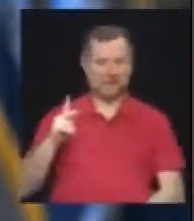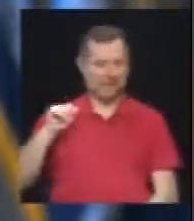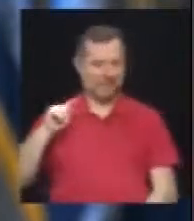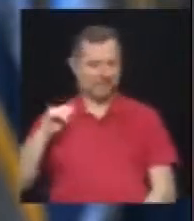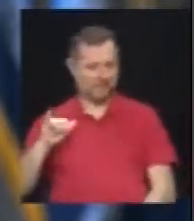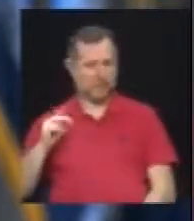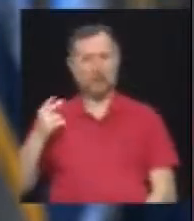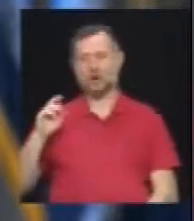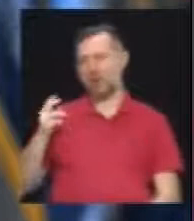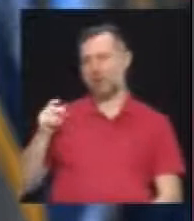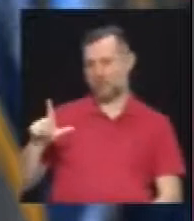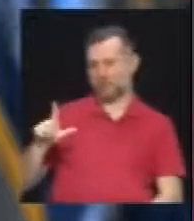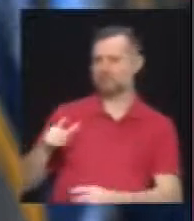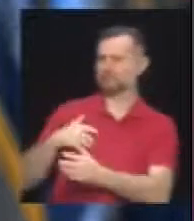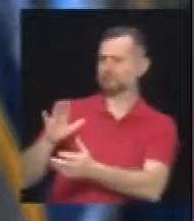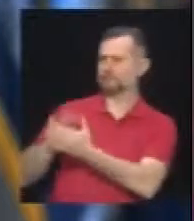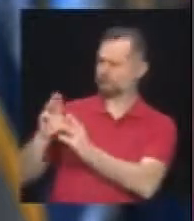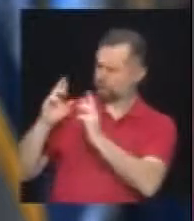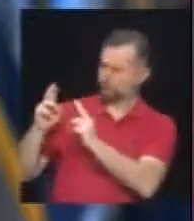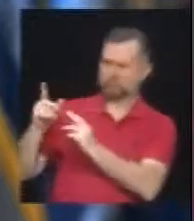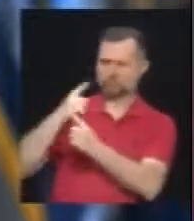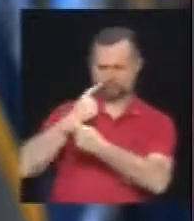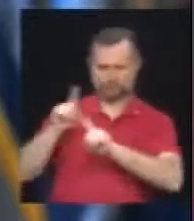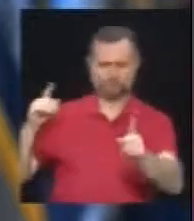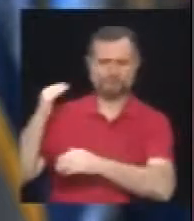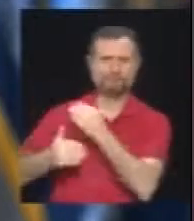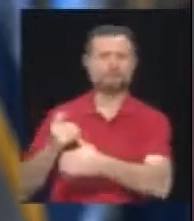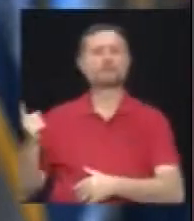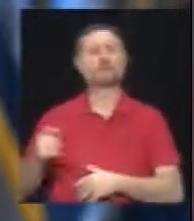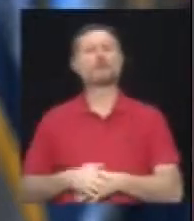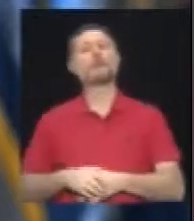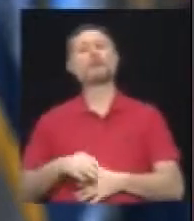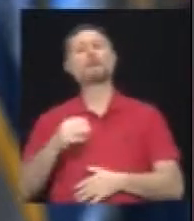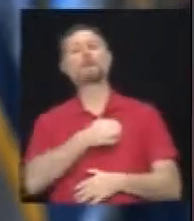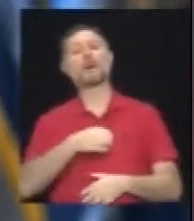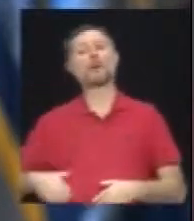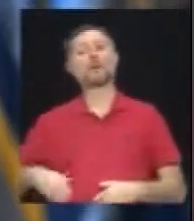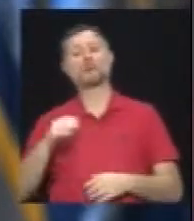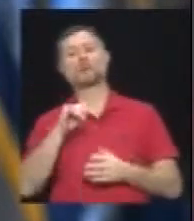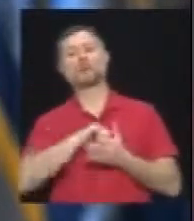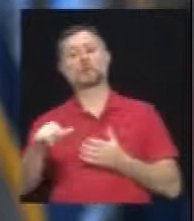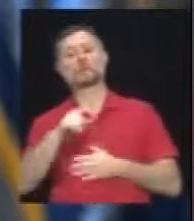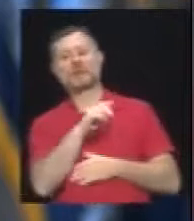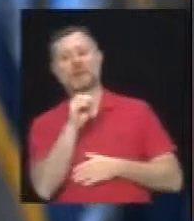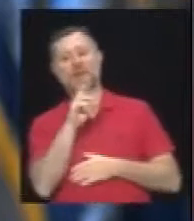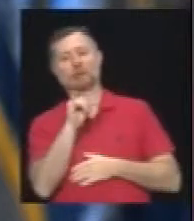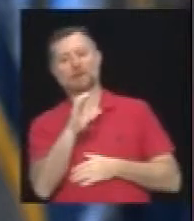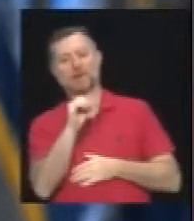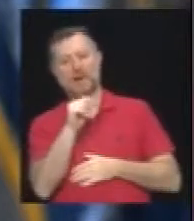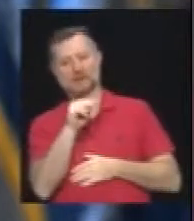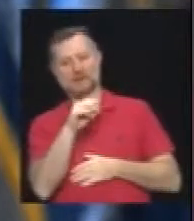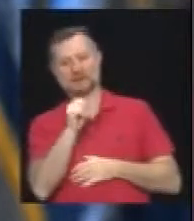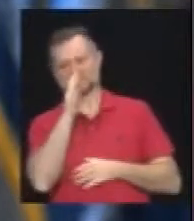challenge. We all wish her success. Eric Adams will be the next mayor of New York City. I think he'll bring